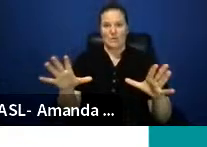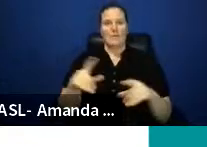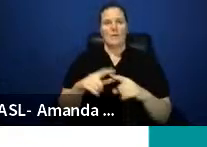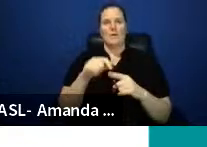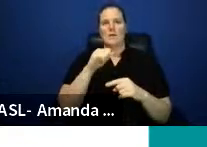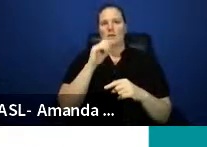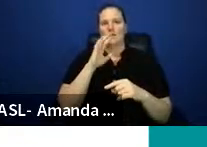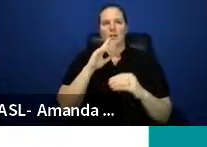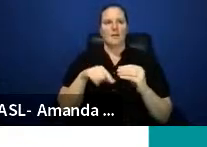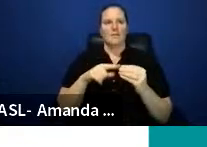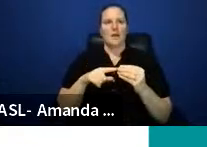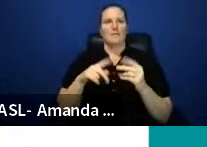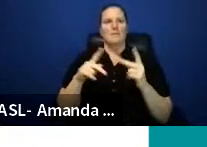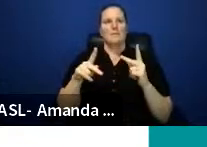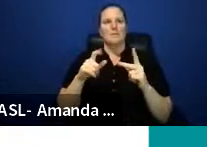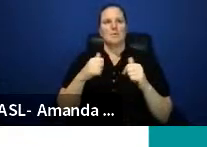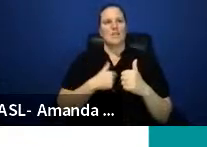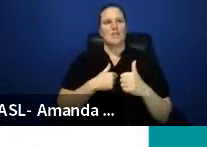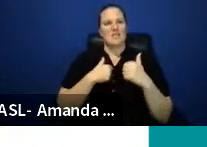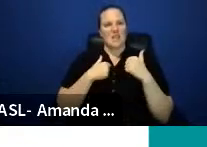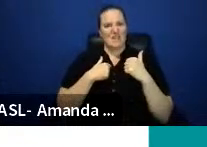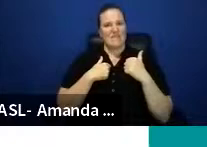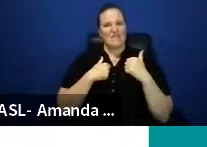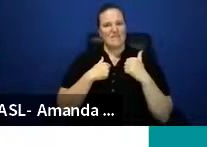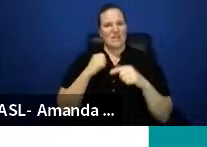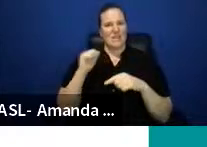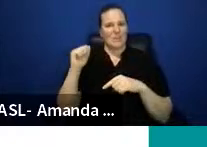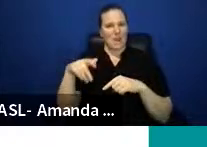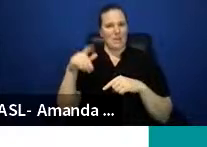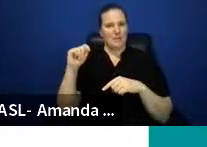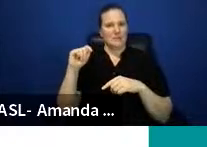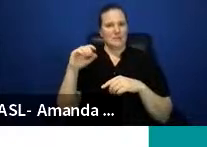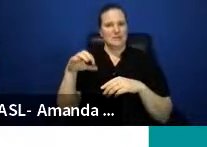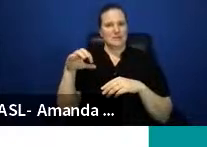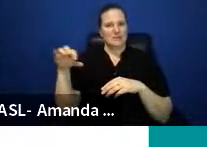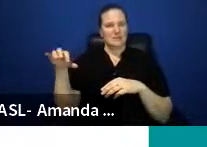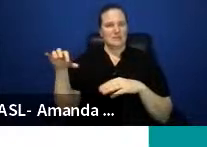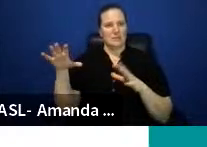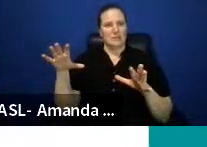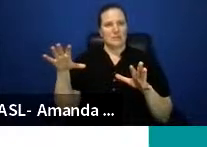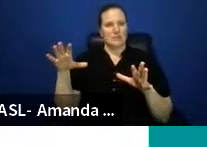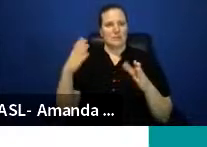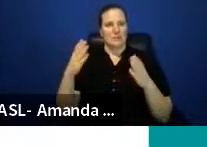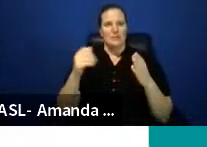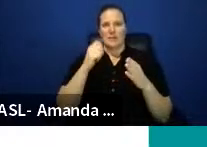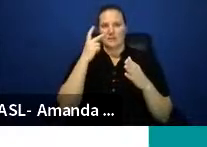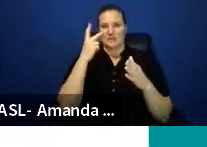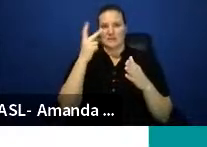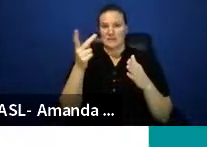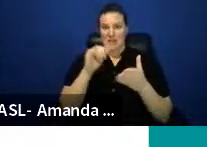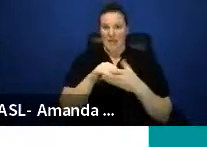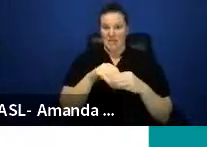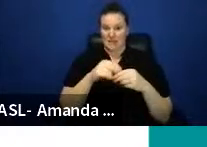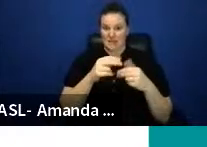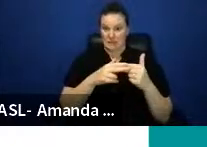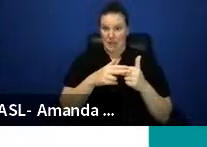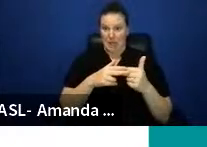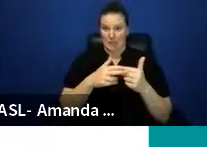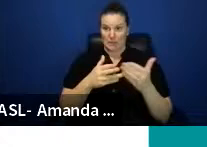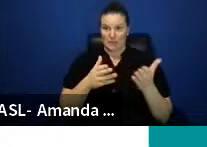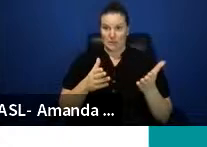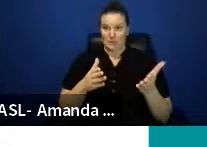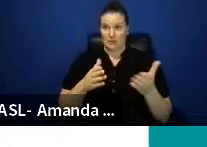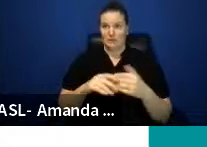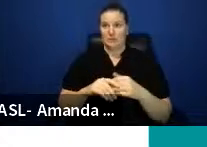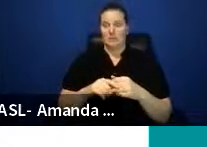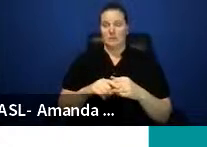talking about people who actually live in the apartments. Or at least I didn't see them in the slide. So